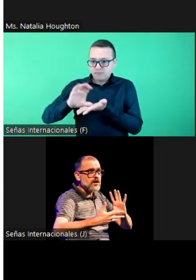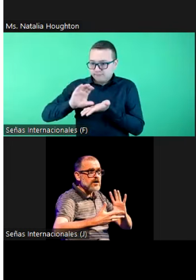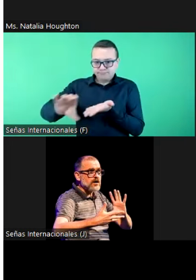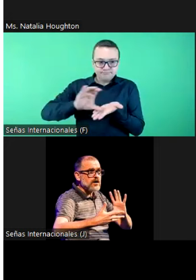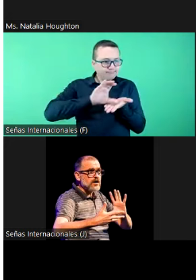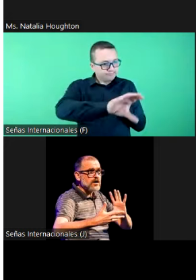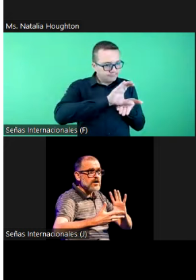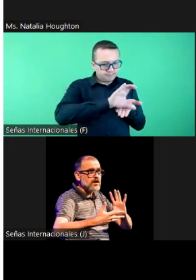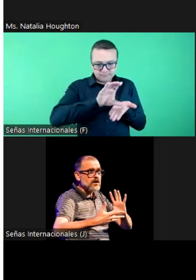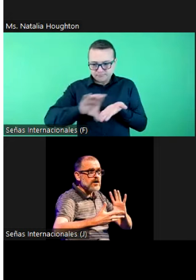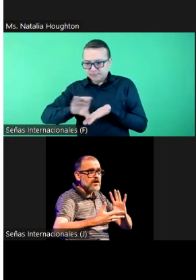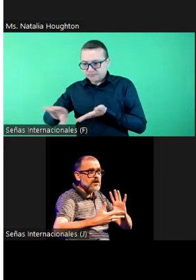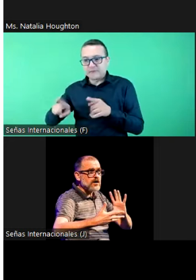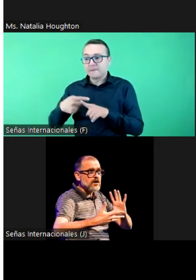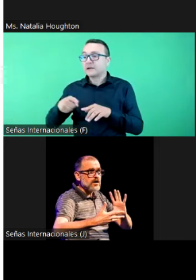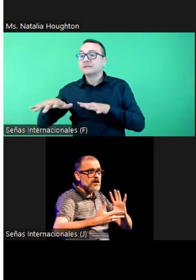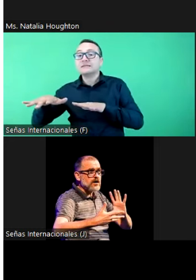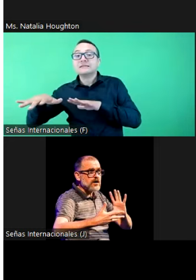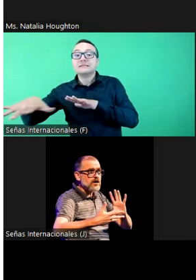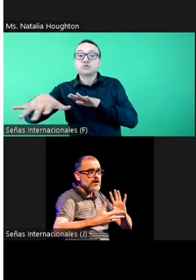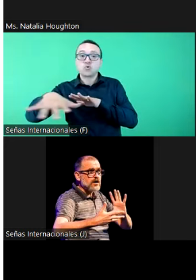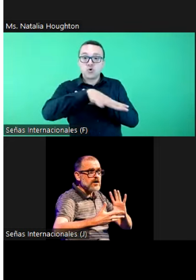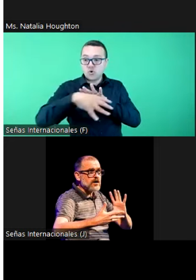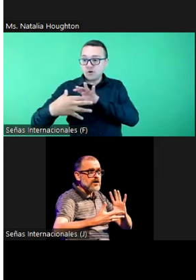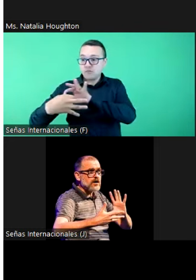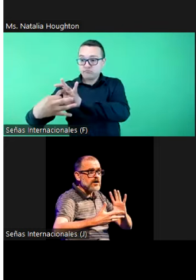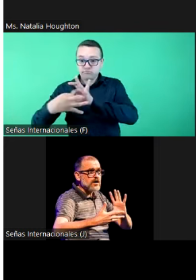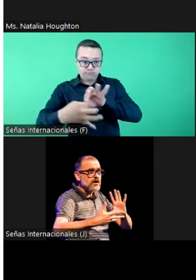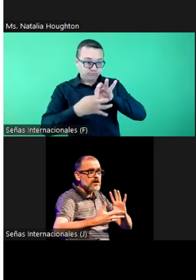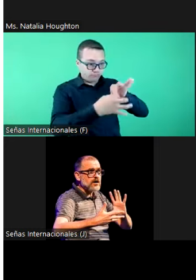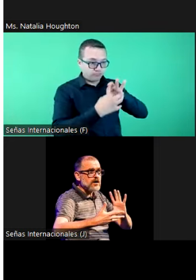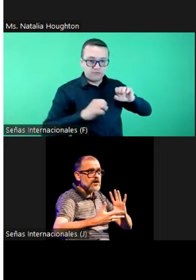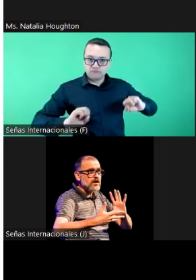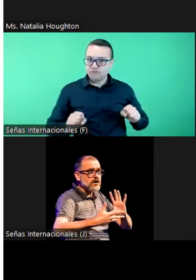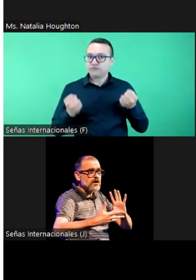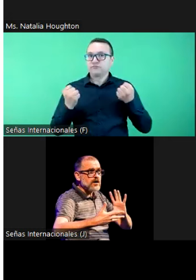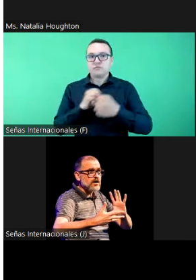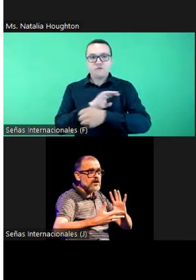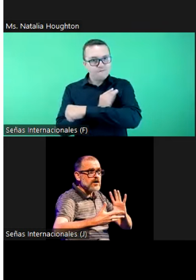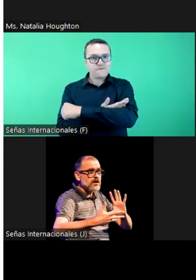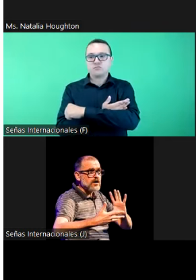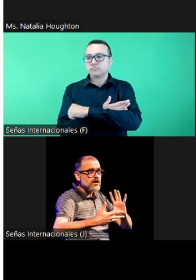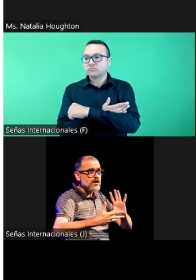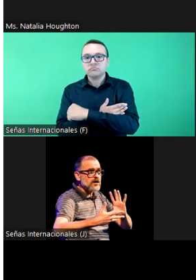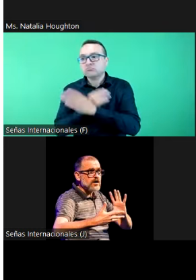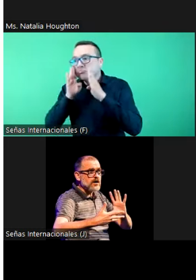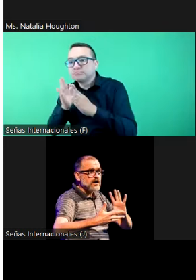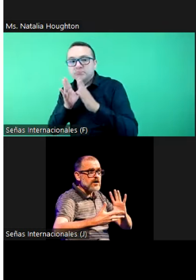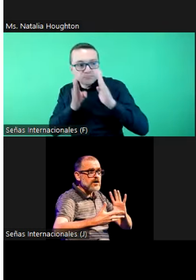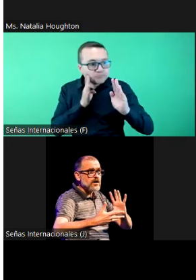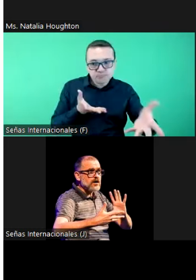governability structures, assignation of resources, and strengthening of the